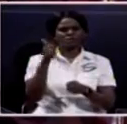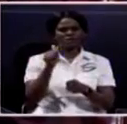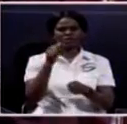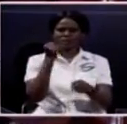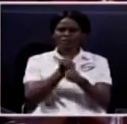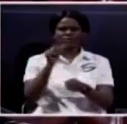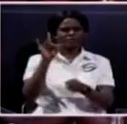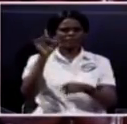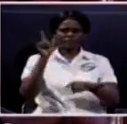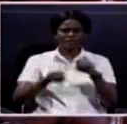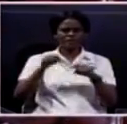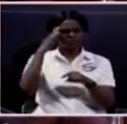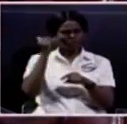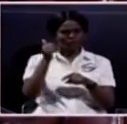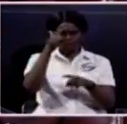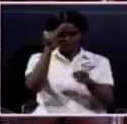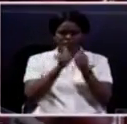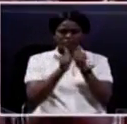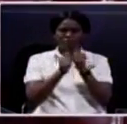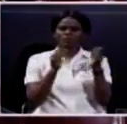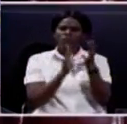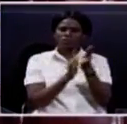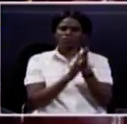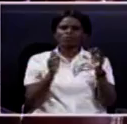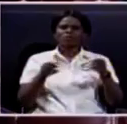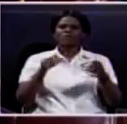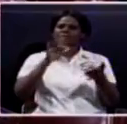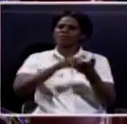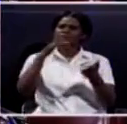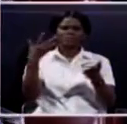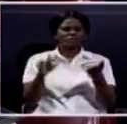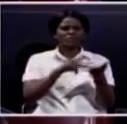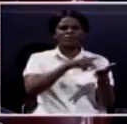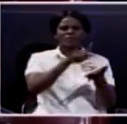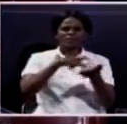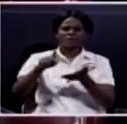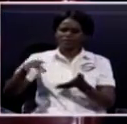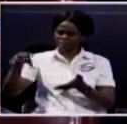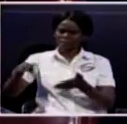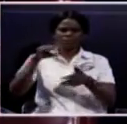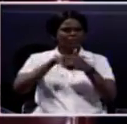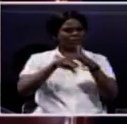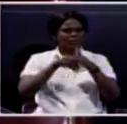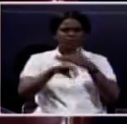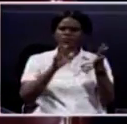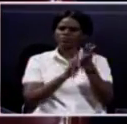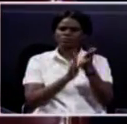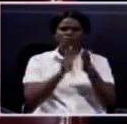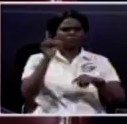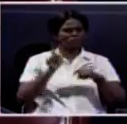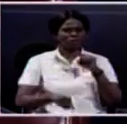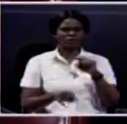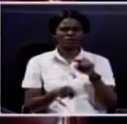grade 8 just because the school has high fees and the child cannot access a particular form of